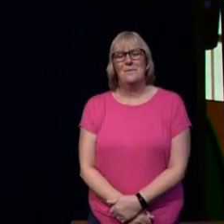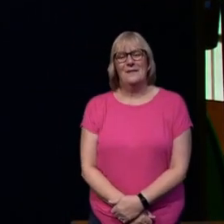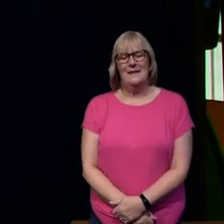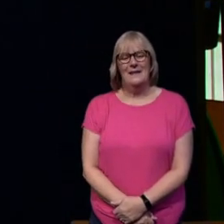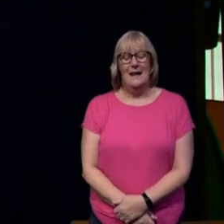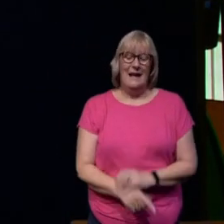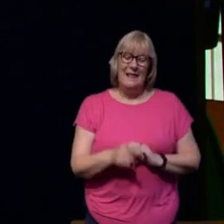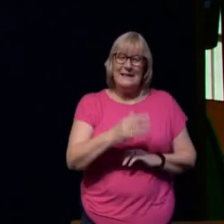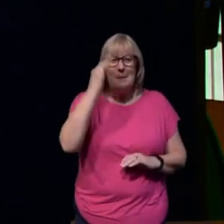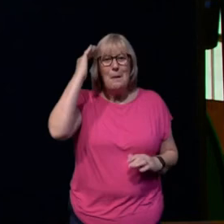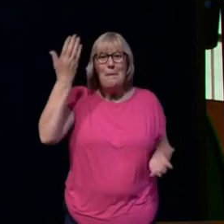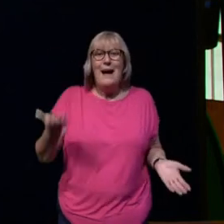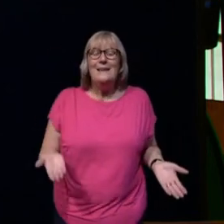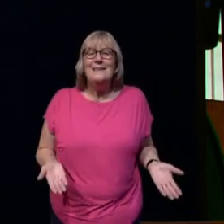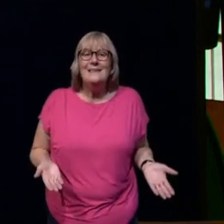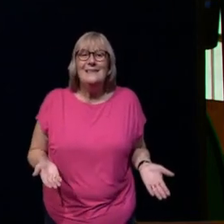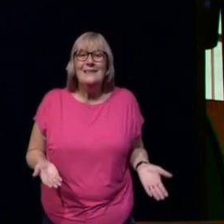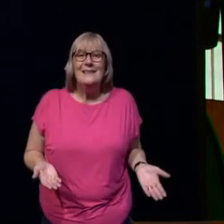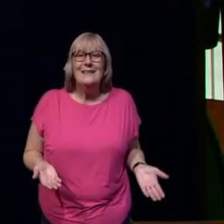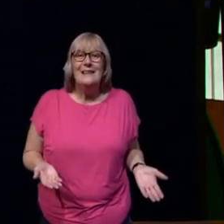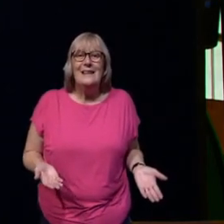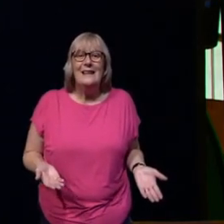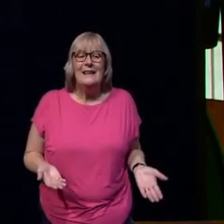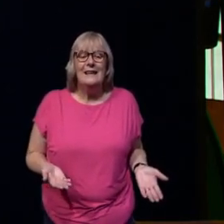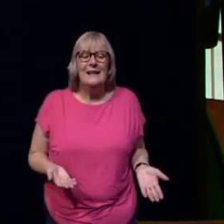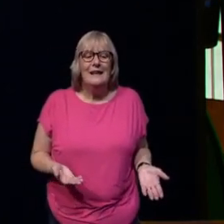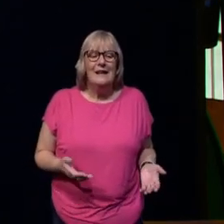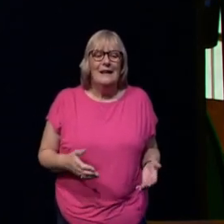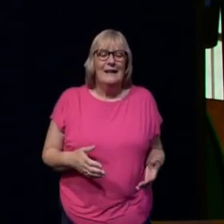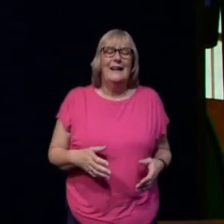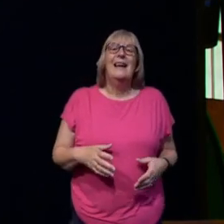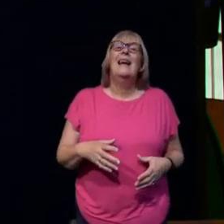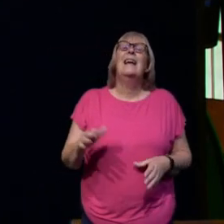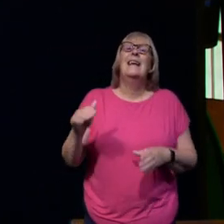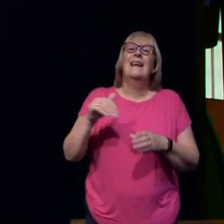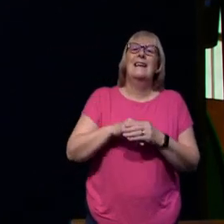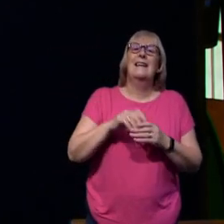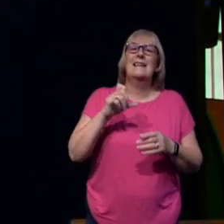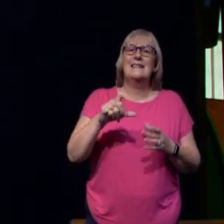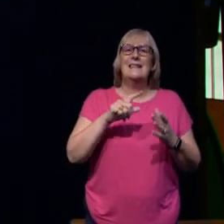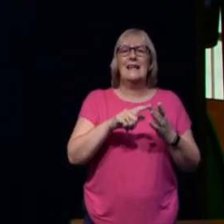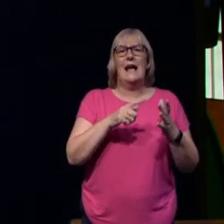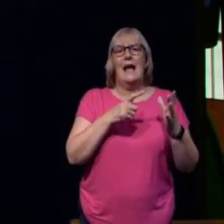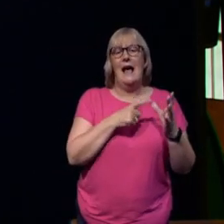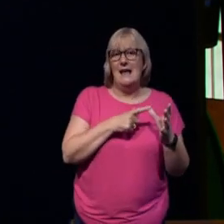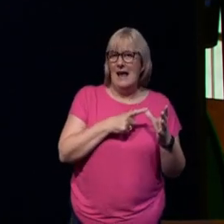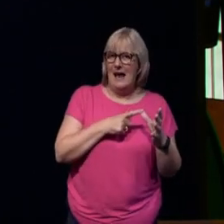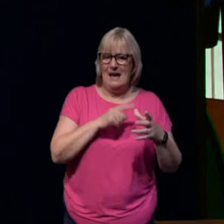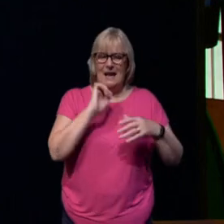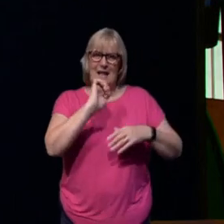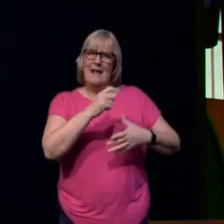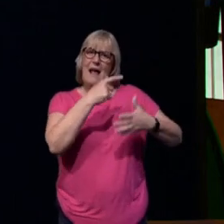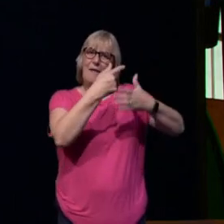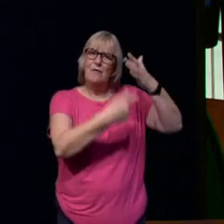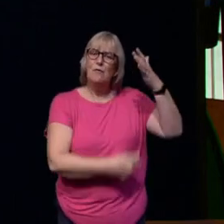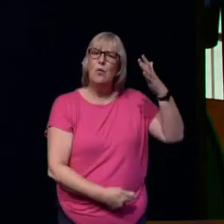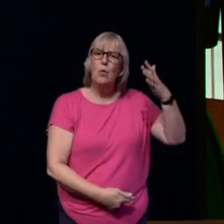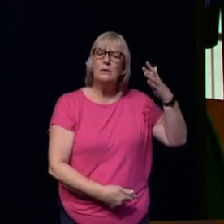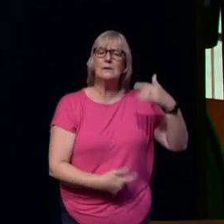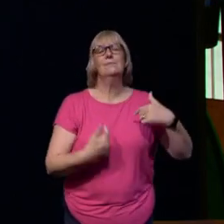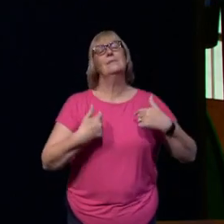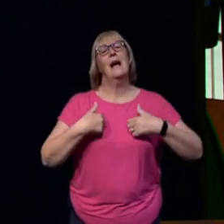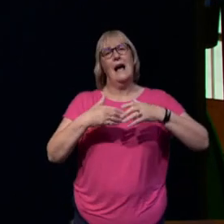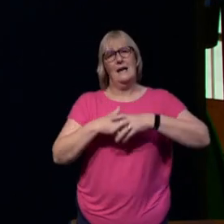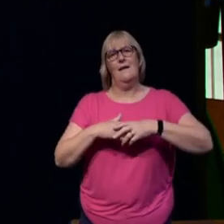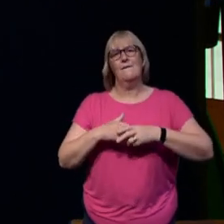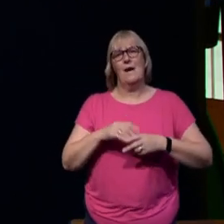This is madness. Join the CIA, confidentiality, intimacy, accountability. I've got a friend and we meet up once a month